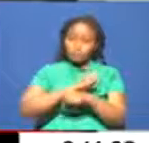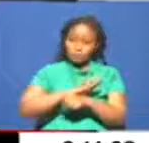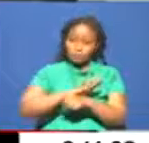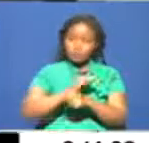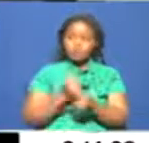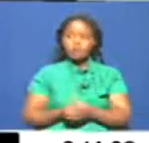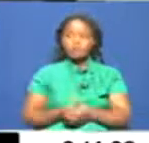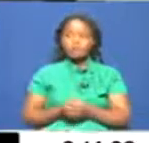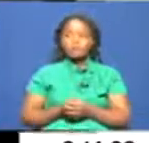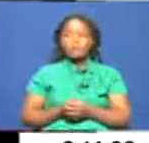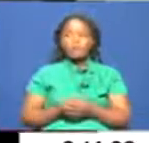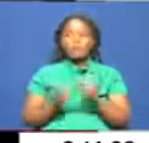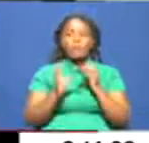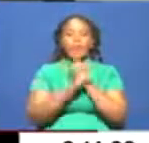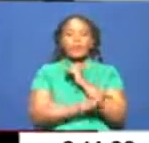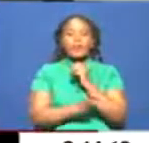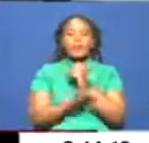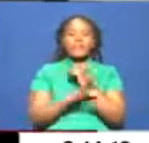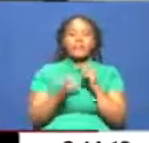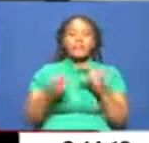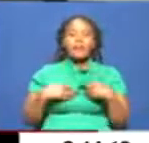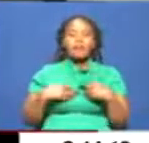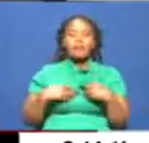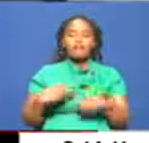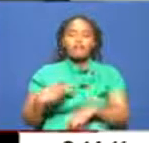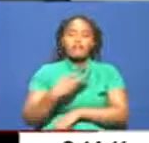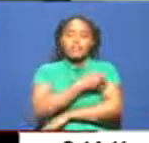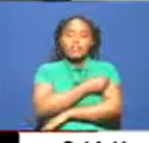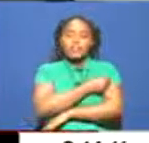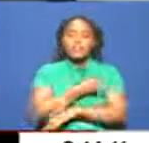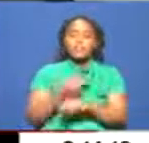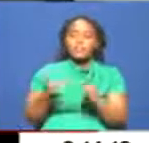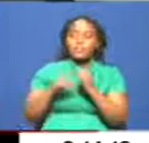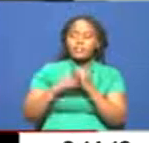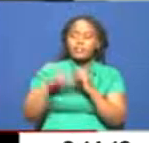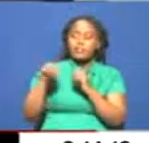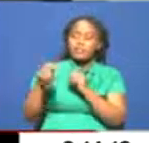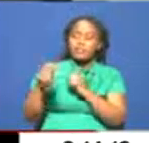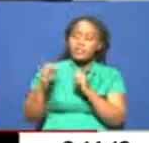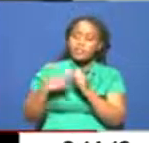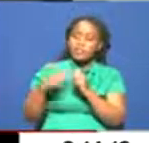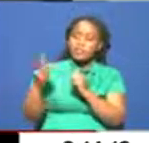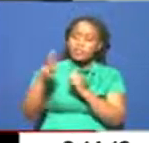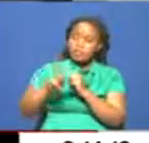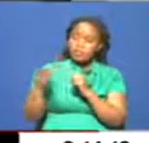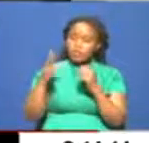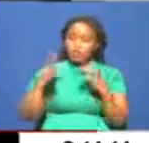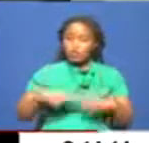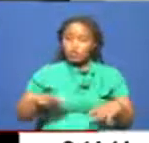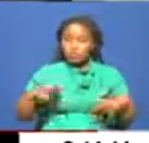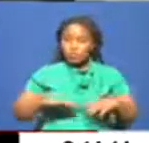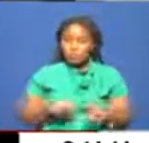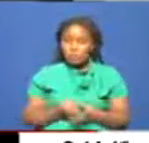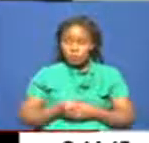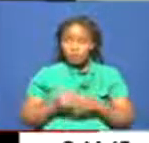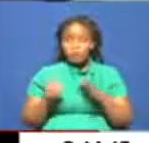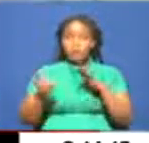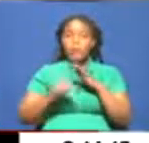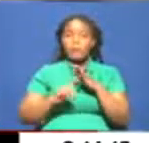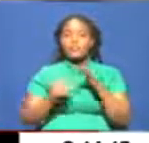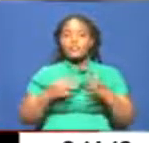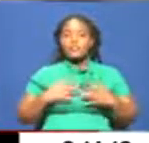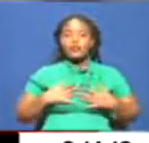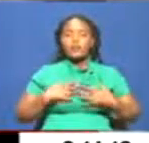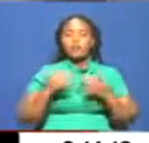And the country has so far vaccinated a total of over 7.8 million people against COVID-19. According to the Ministry of Health,